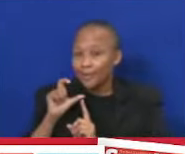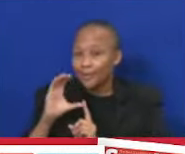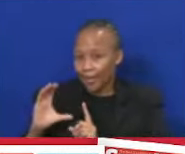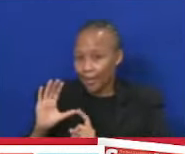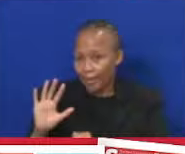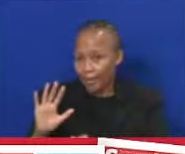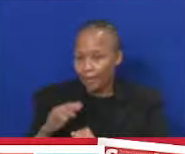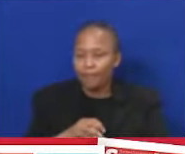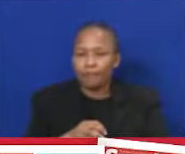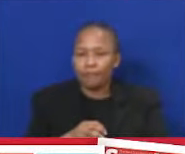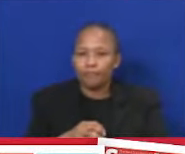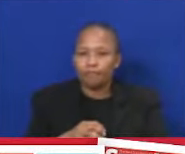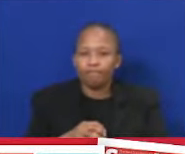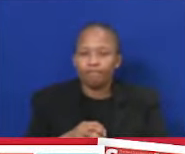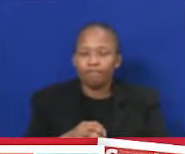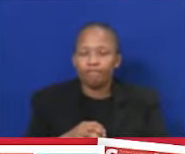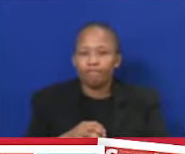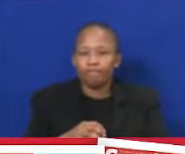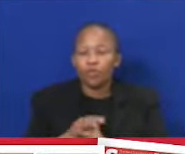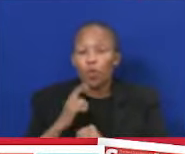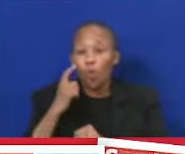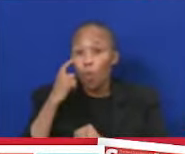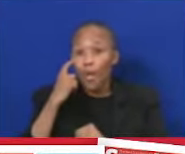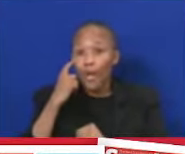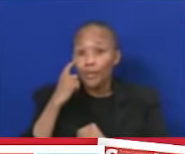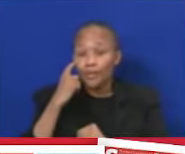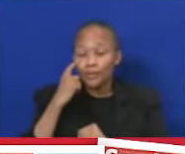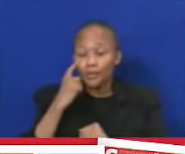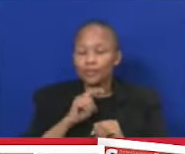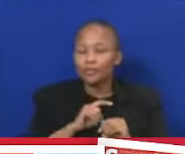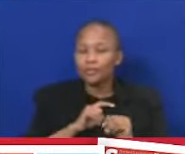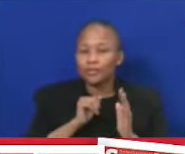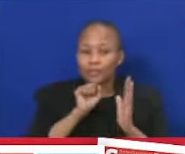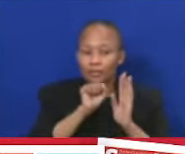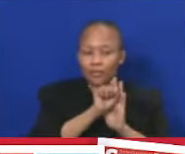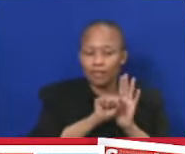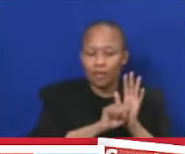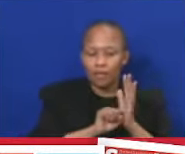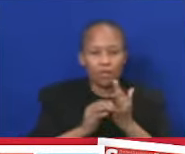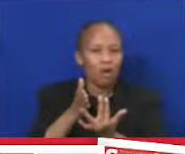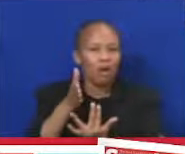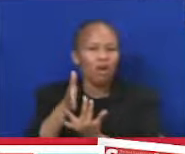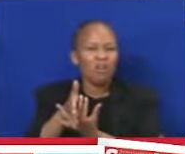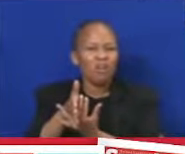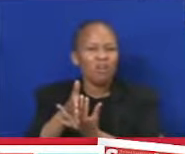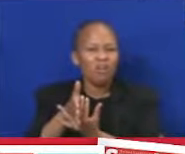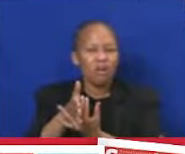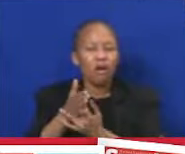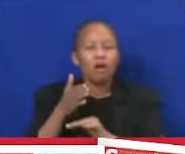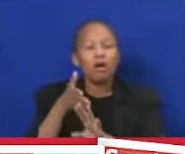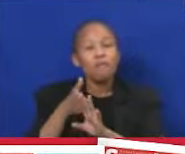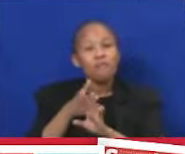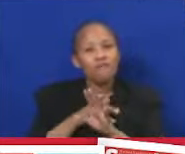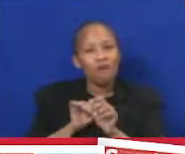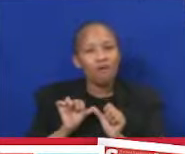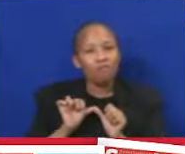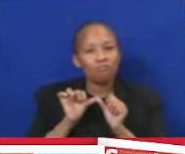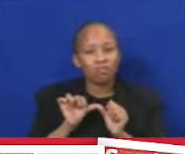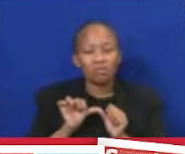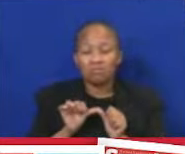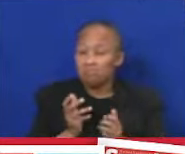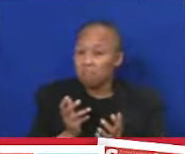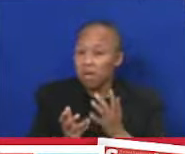to the beginning of your witness statement. Before that, unless I missed it perhaps, why don't you also have